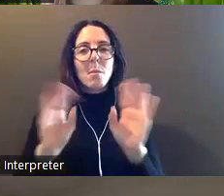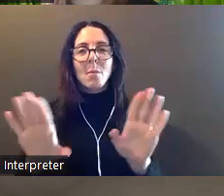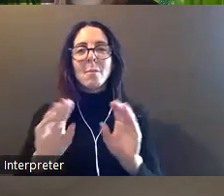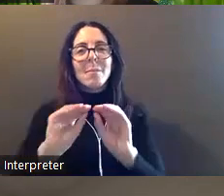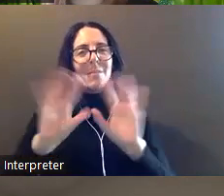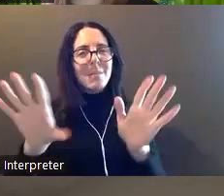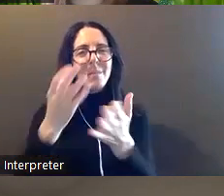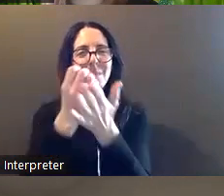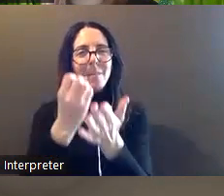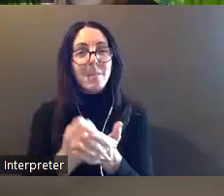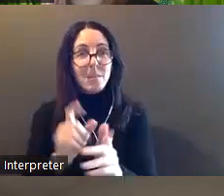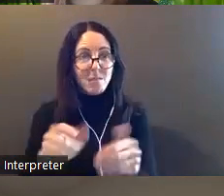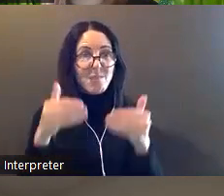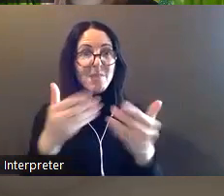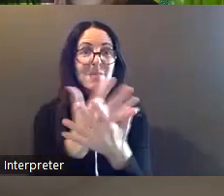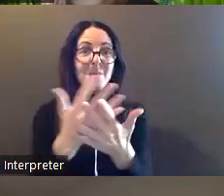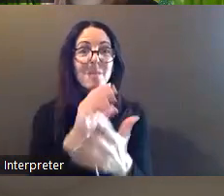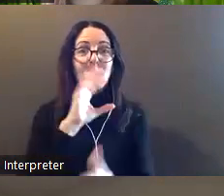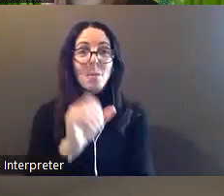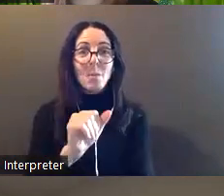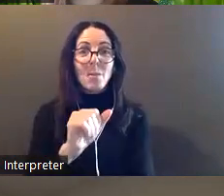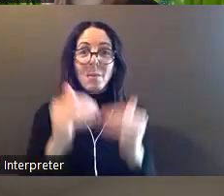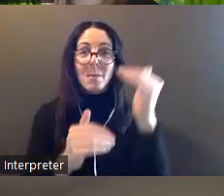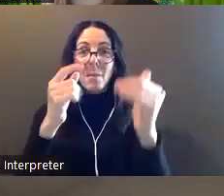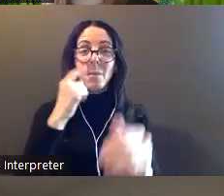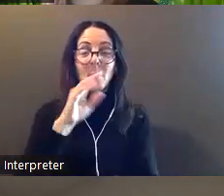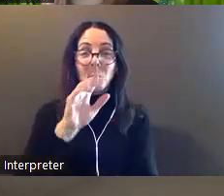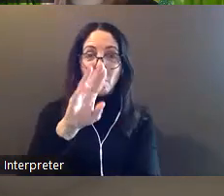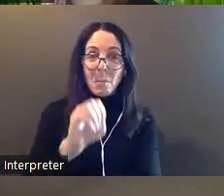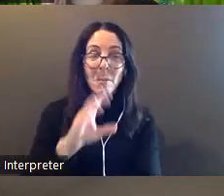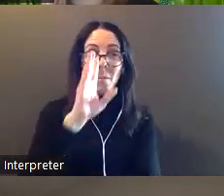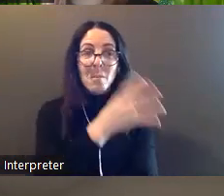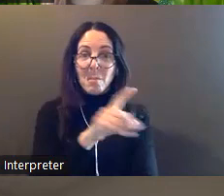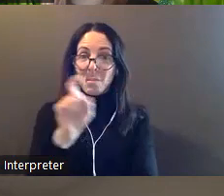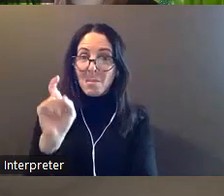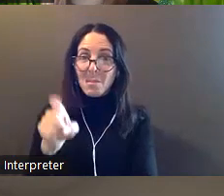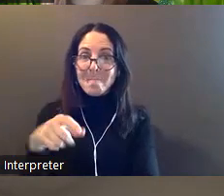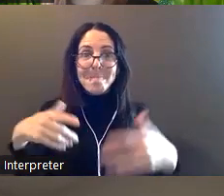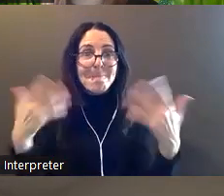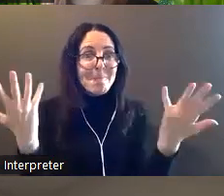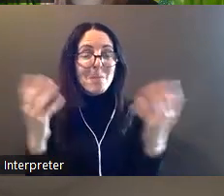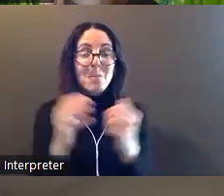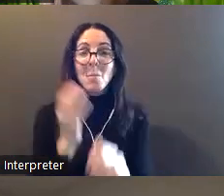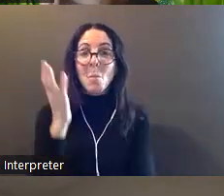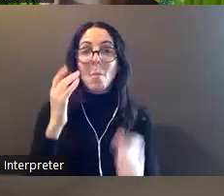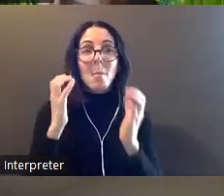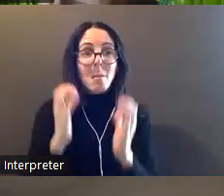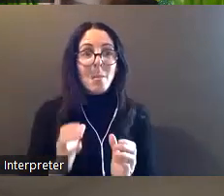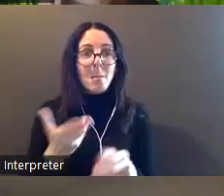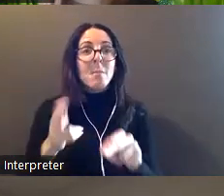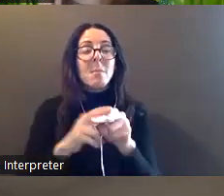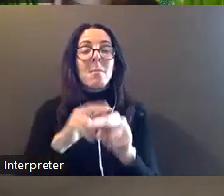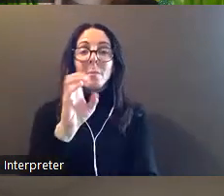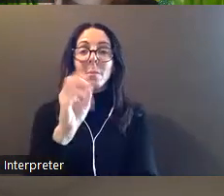we should screen older adults for abuse and neglect. As our clients are at increased risk for